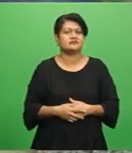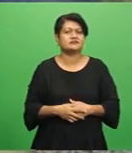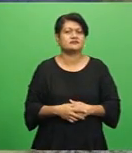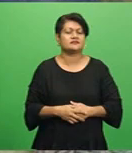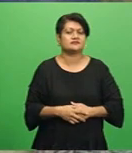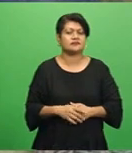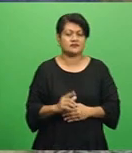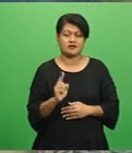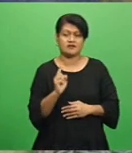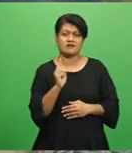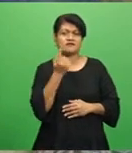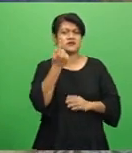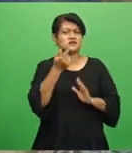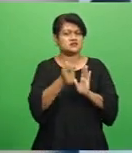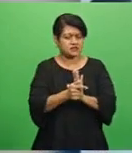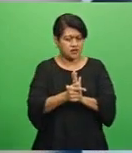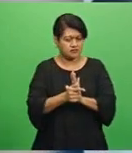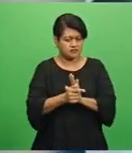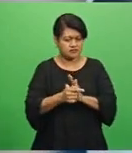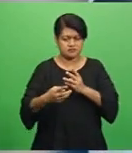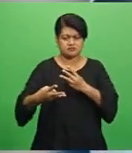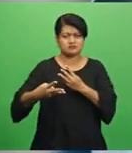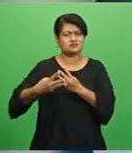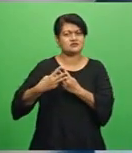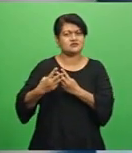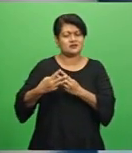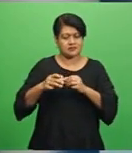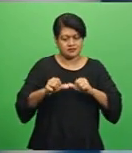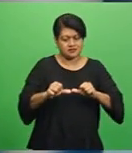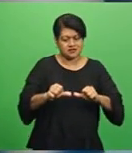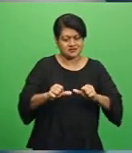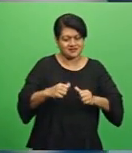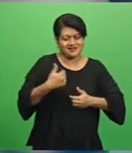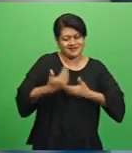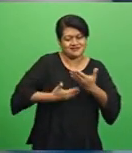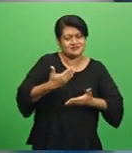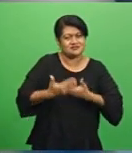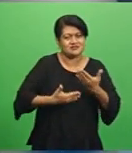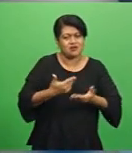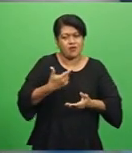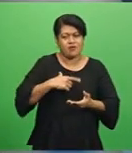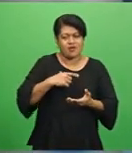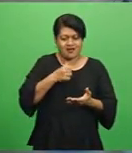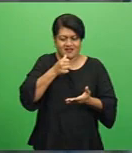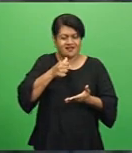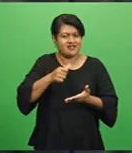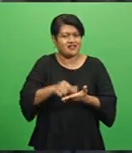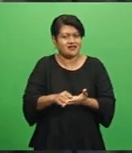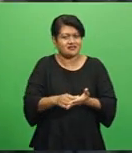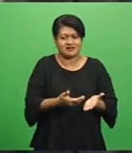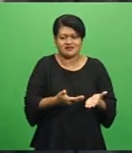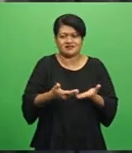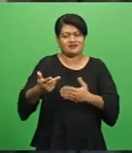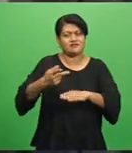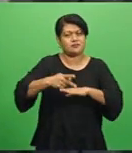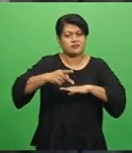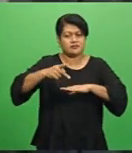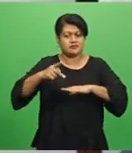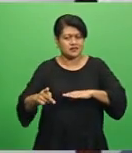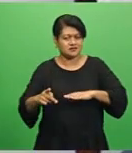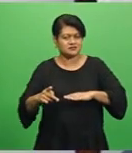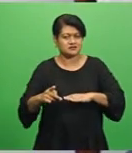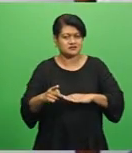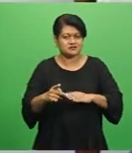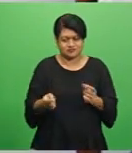For the first time, the SUDELPA president revealed his reasons behind submitting the letter to the Speaker of Parliament to have Ratu Naingama